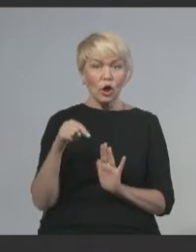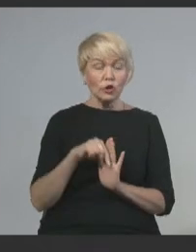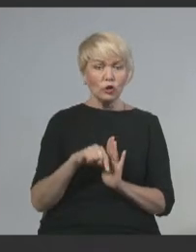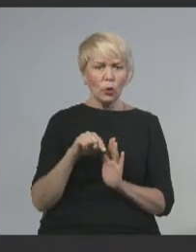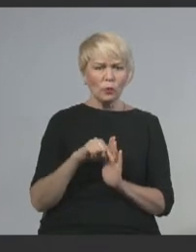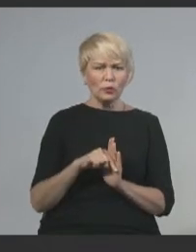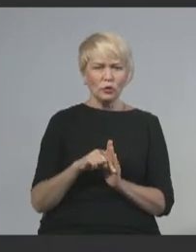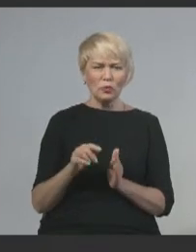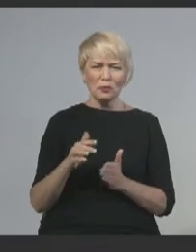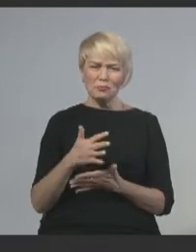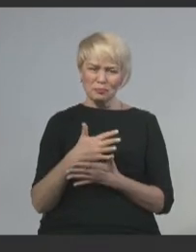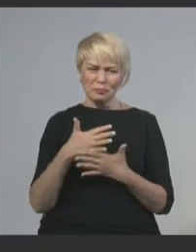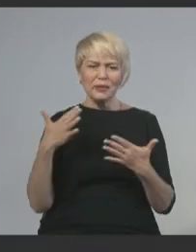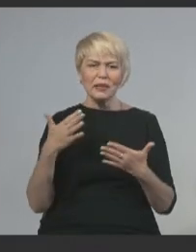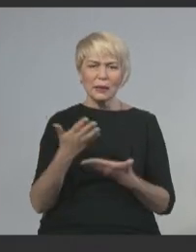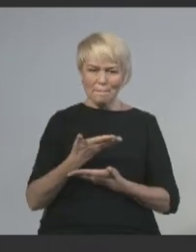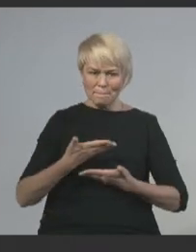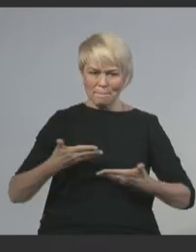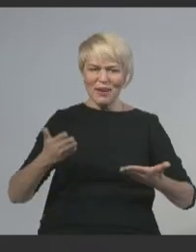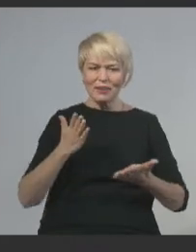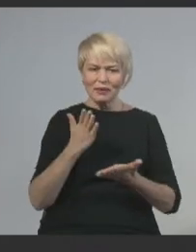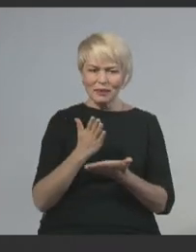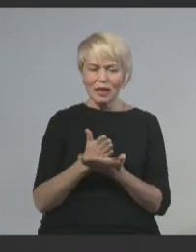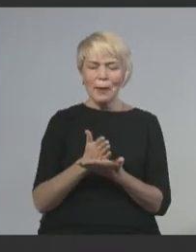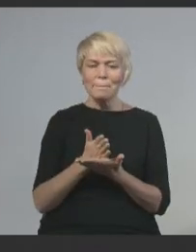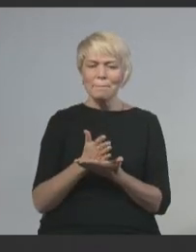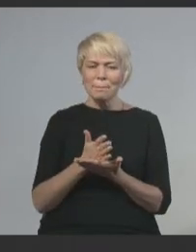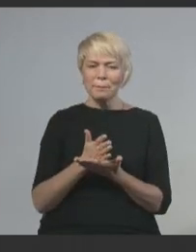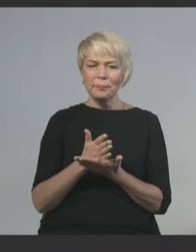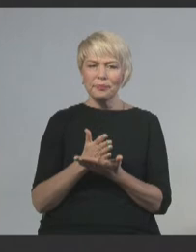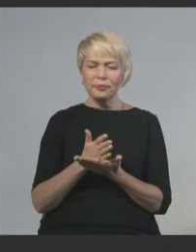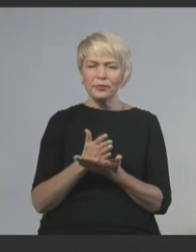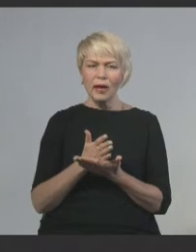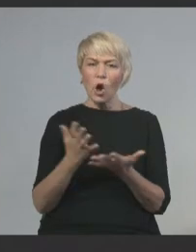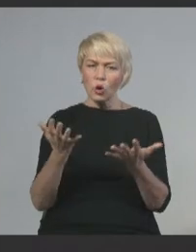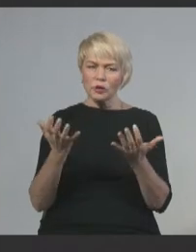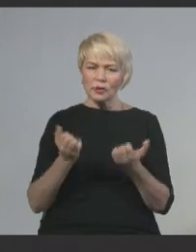before but still there is every year done this um